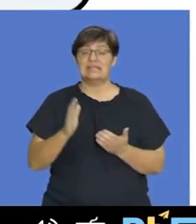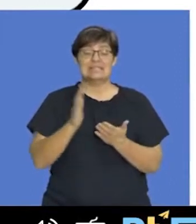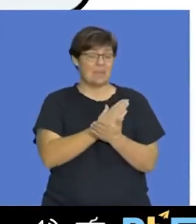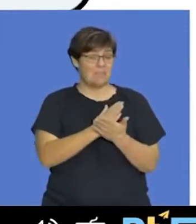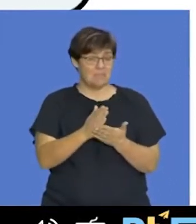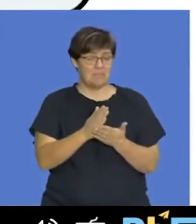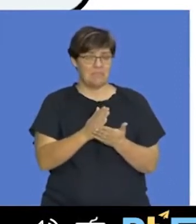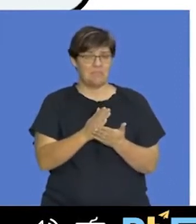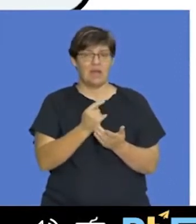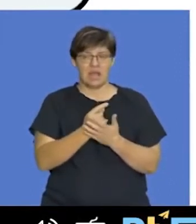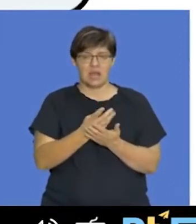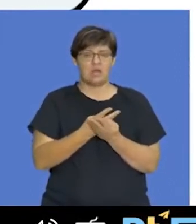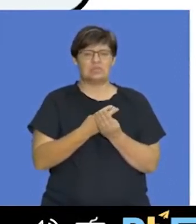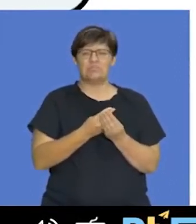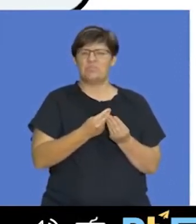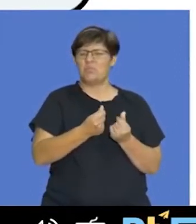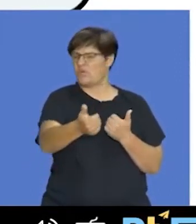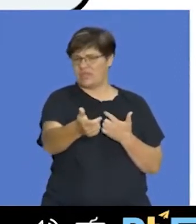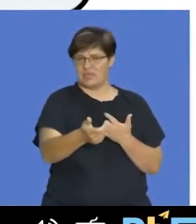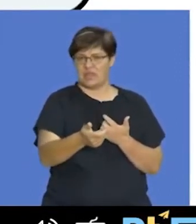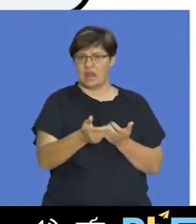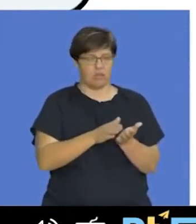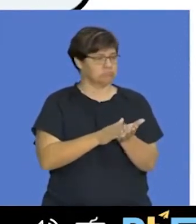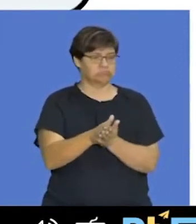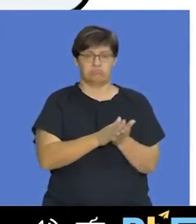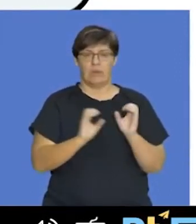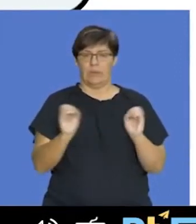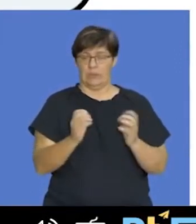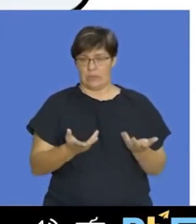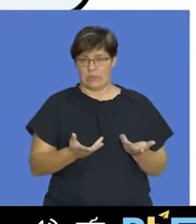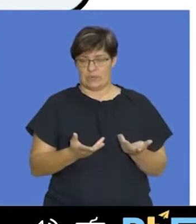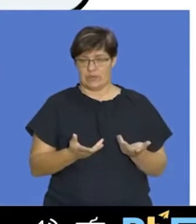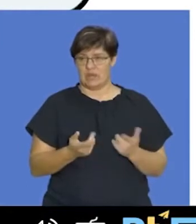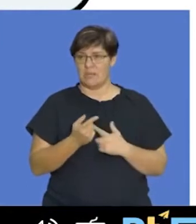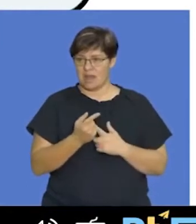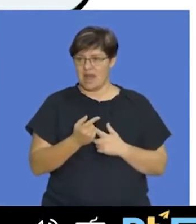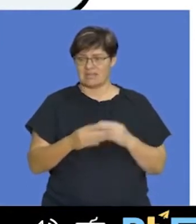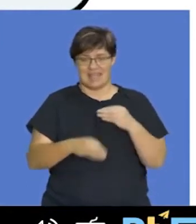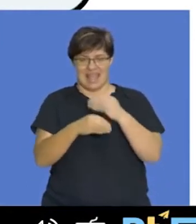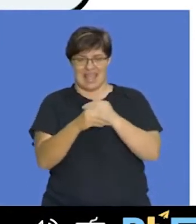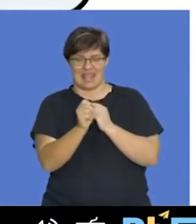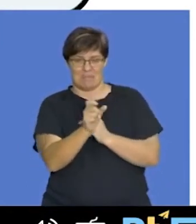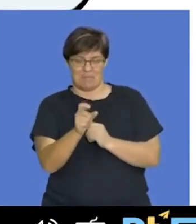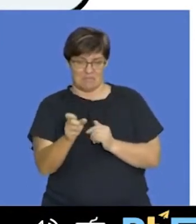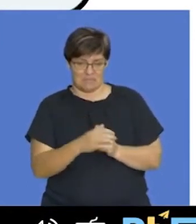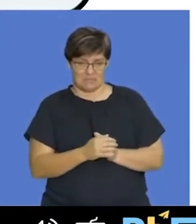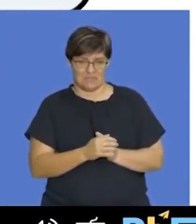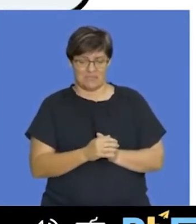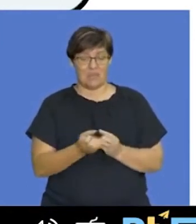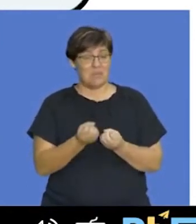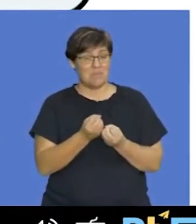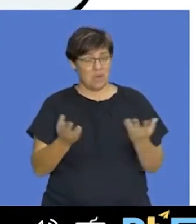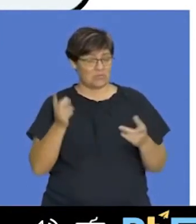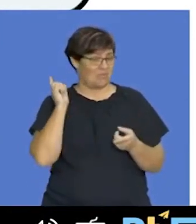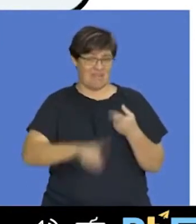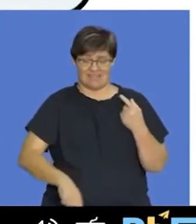we can make it very, very smooth, so it's like the friction doesn't exist. And we have to fill in those little gaps. But most of the time